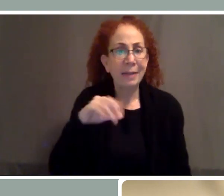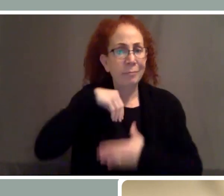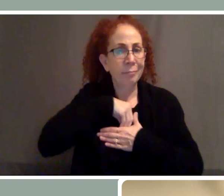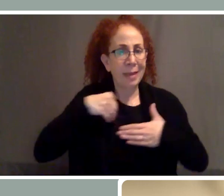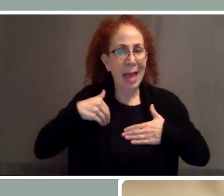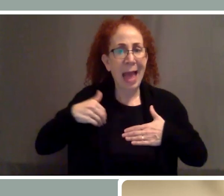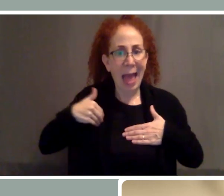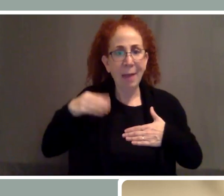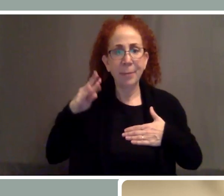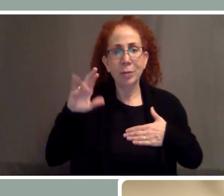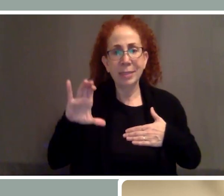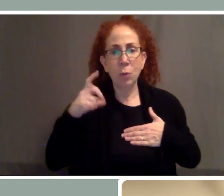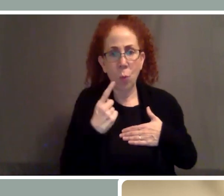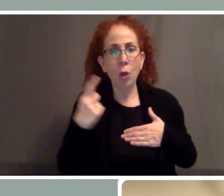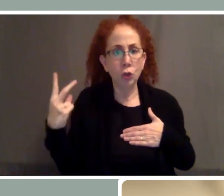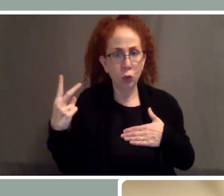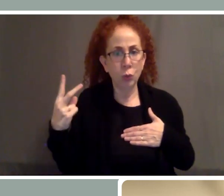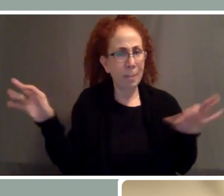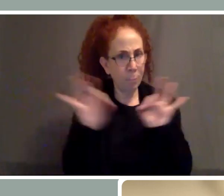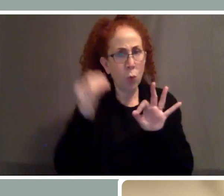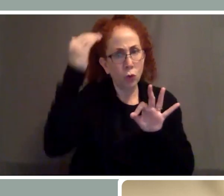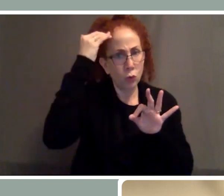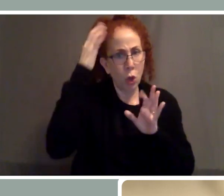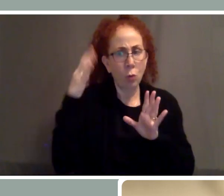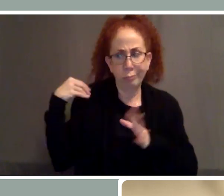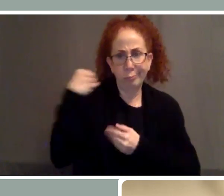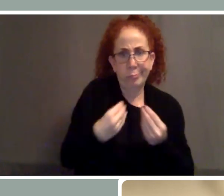a BRCA1 or BRCA2 mutation, because we have